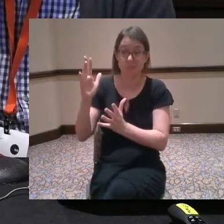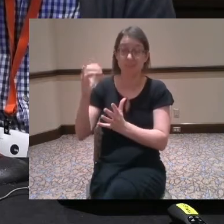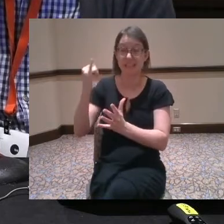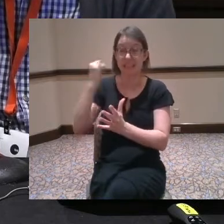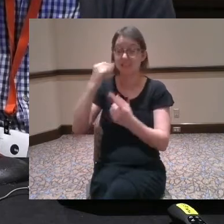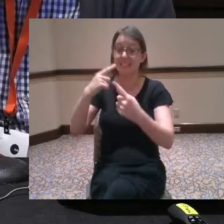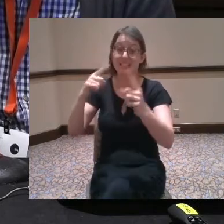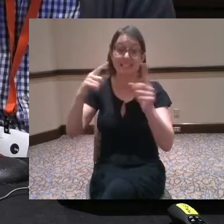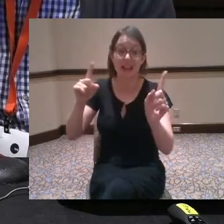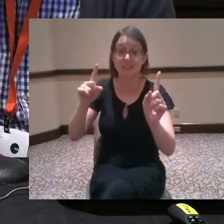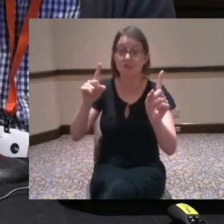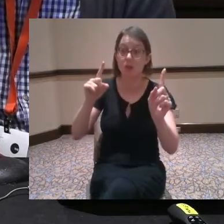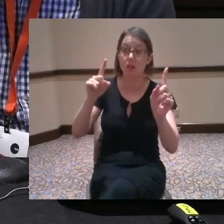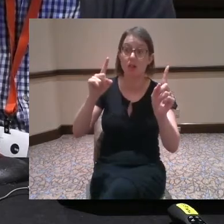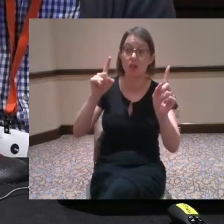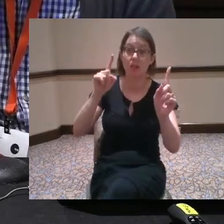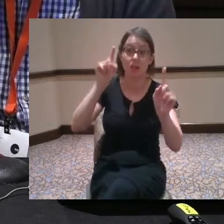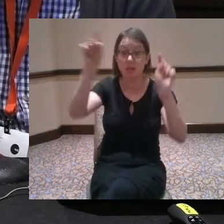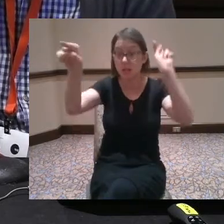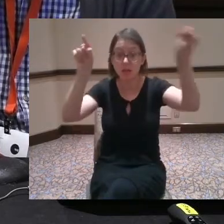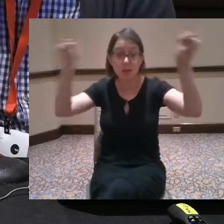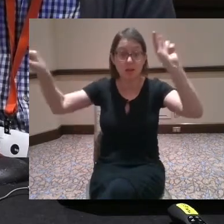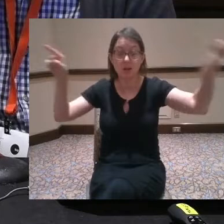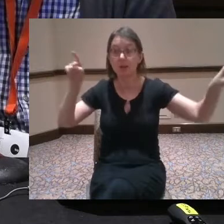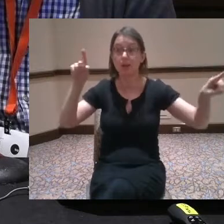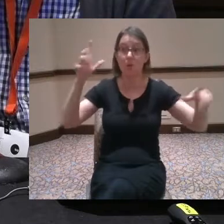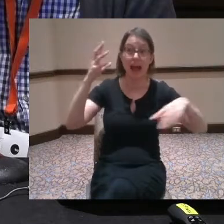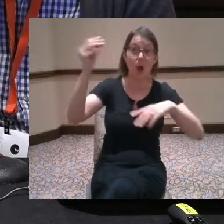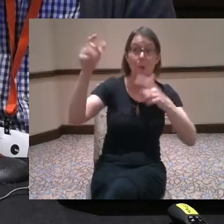away, let's start a theater.